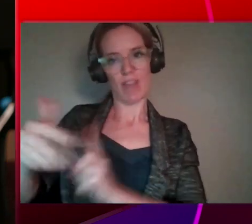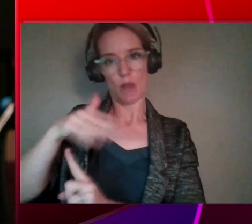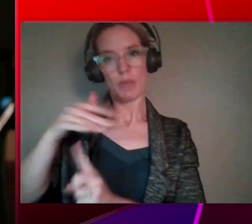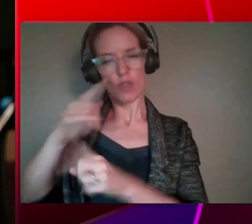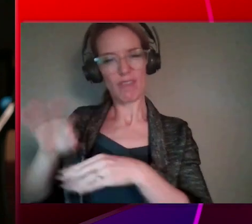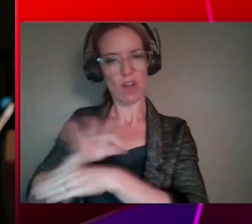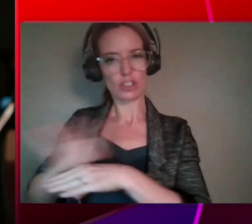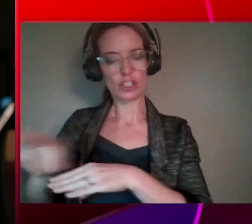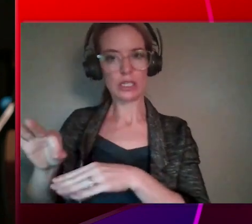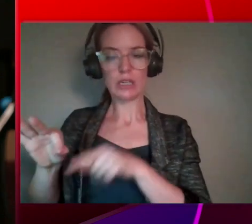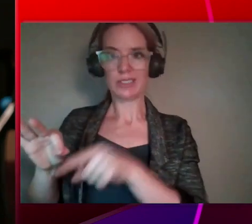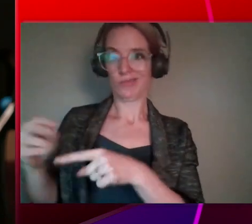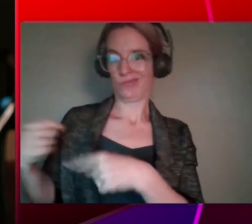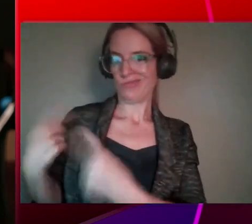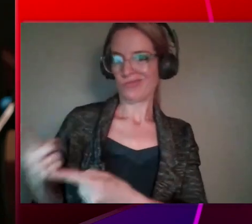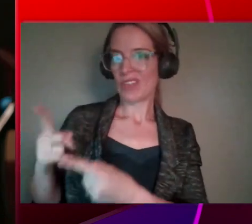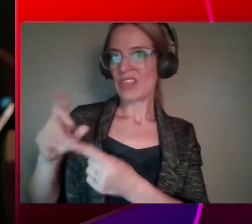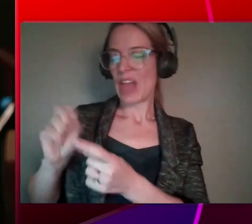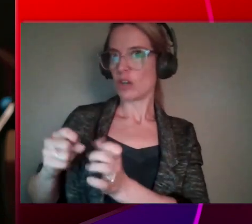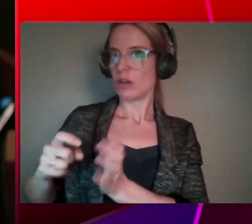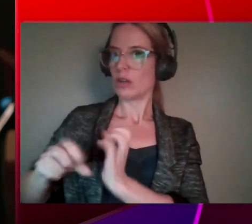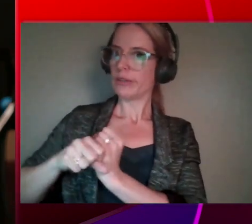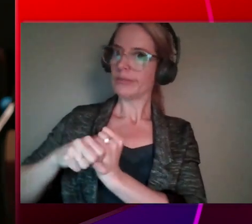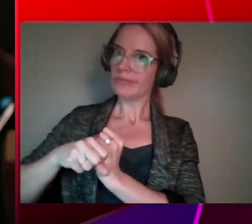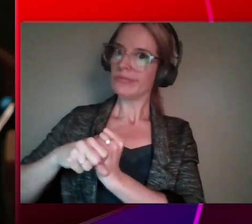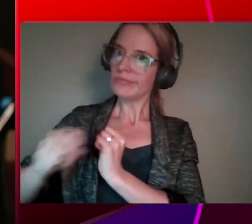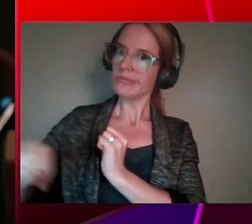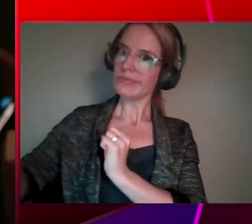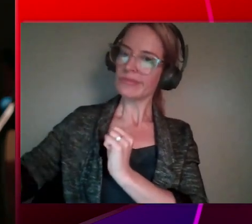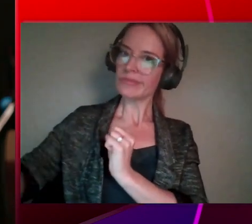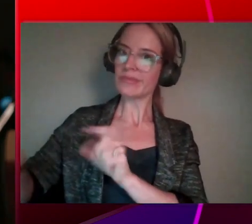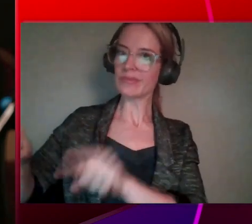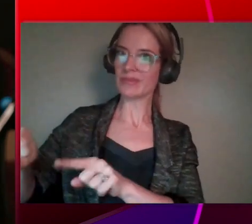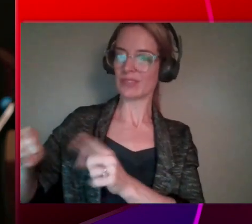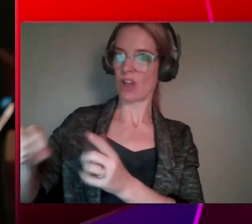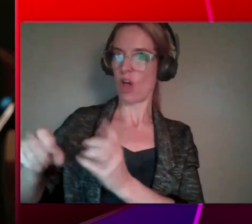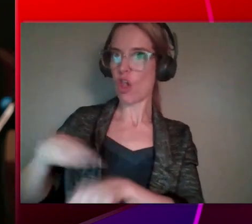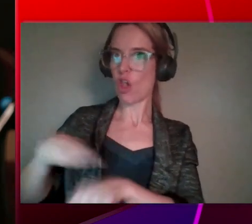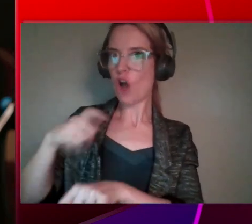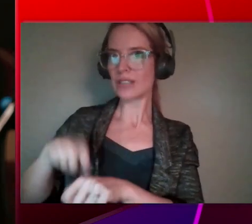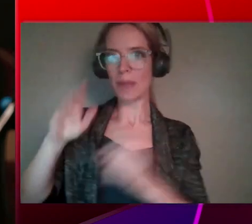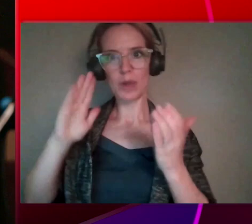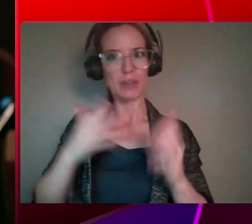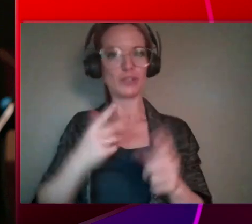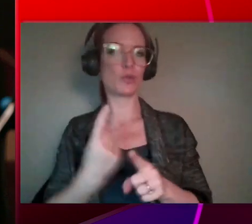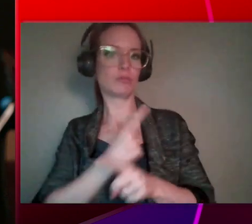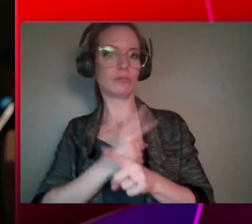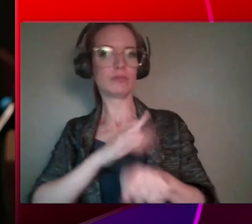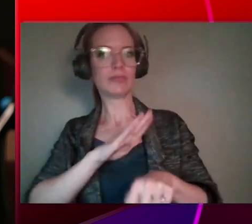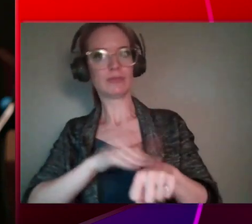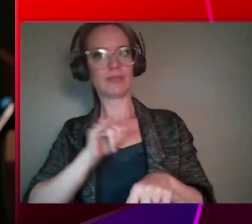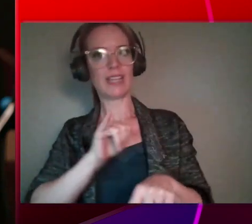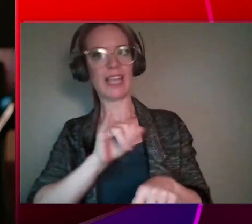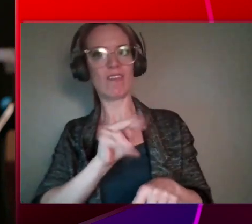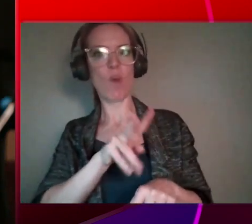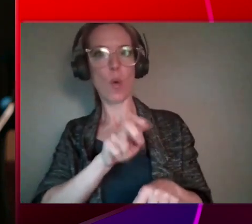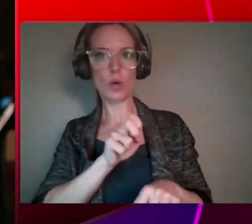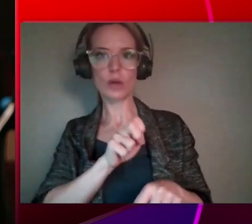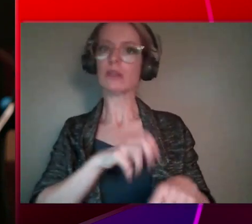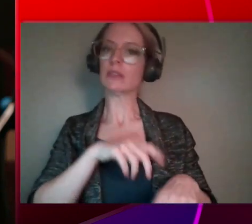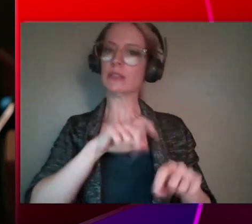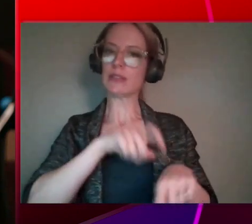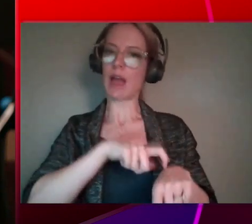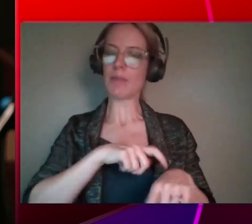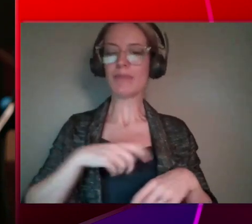long time, at least a long time relative to your normal invoke time. That makes Lambda challenging